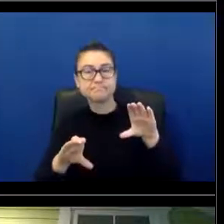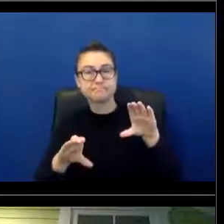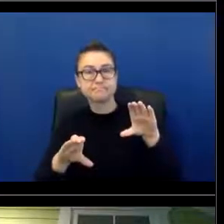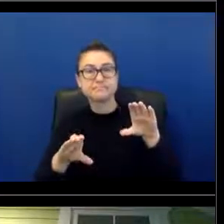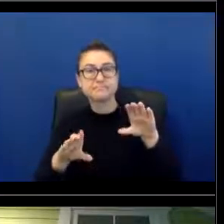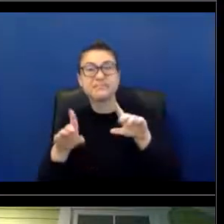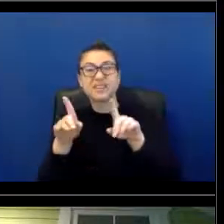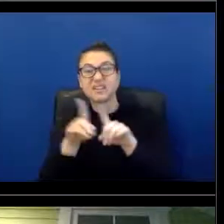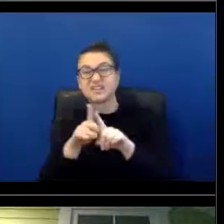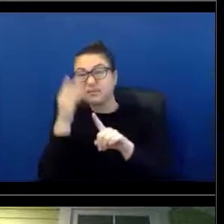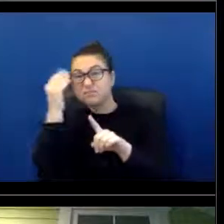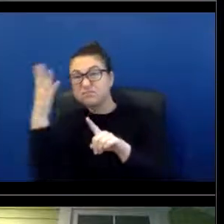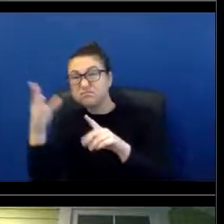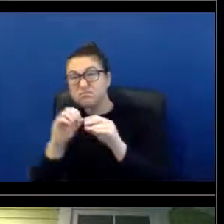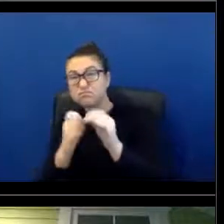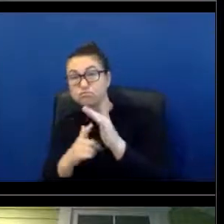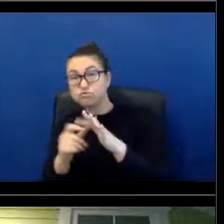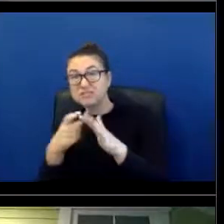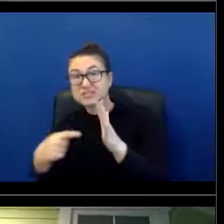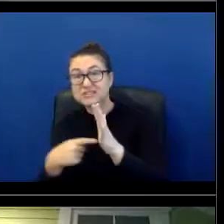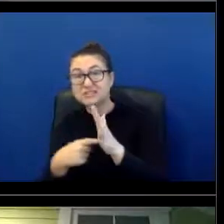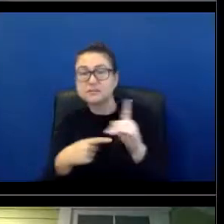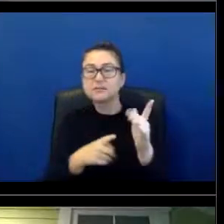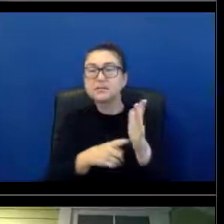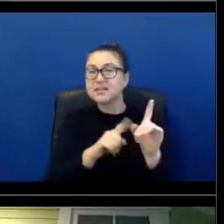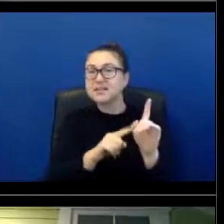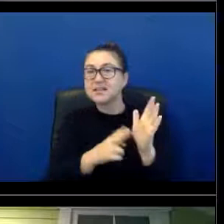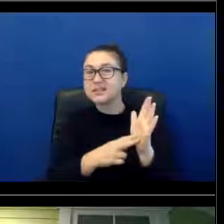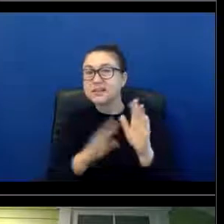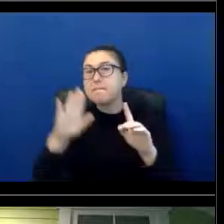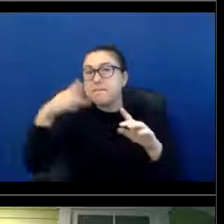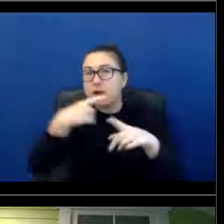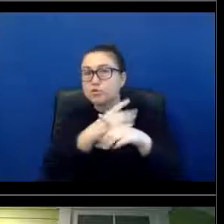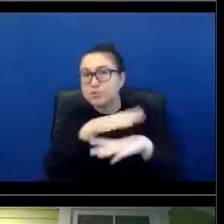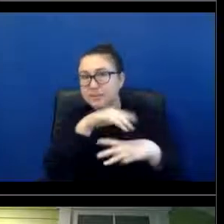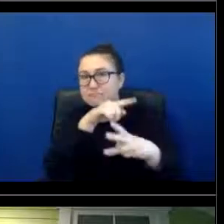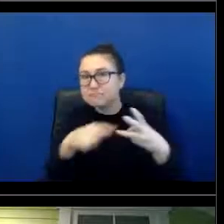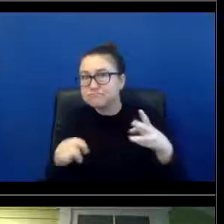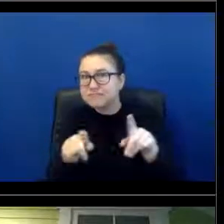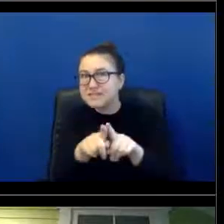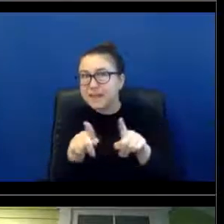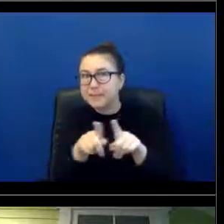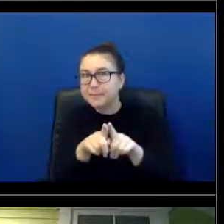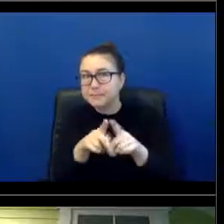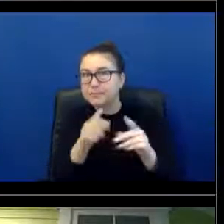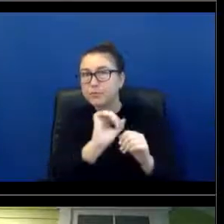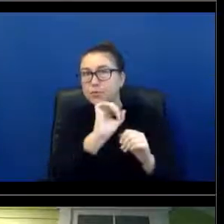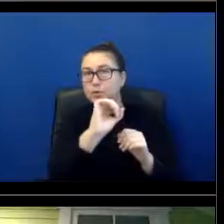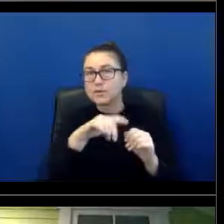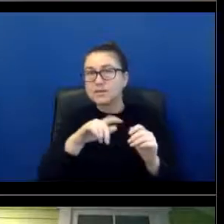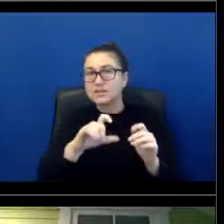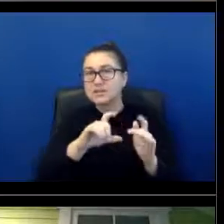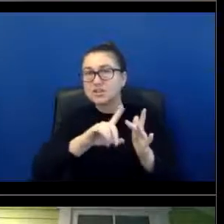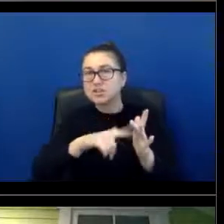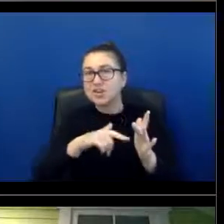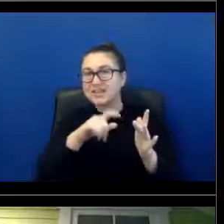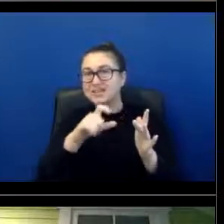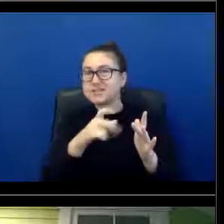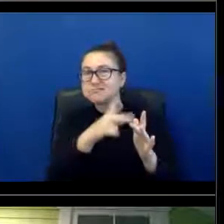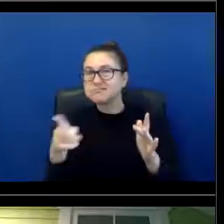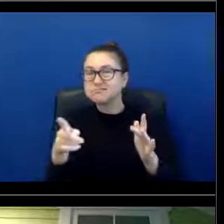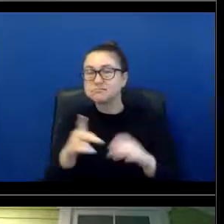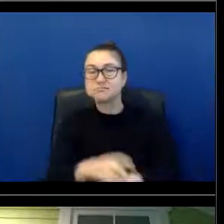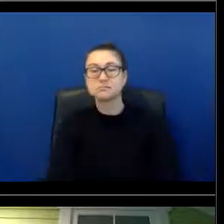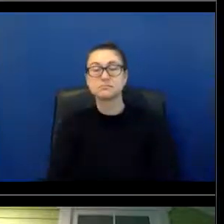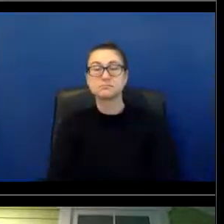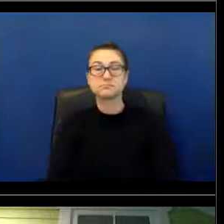joined us, that they were the most common neighbour disputes she's helped with at CJC. So want to take us through this